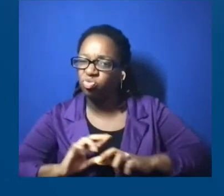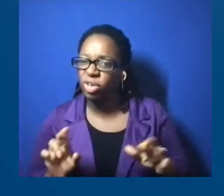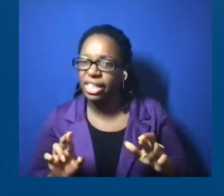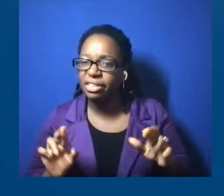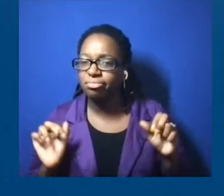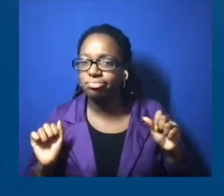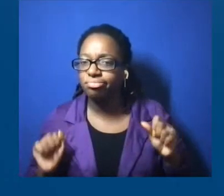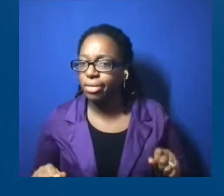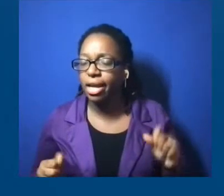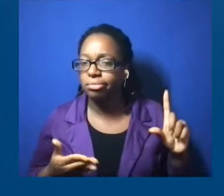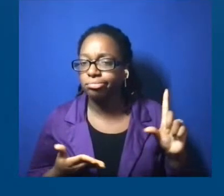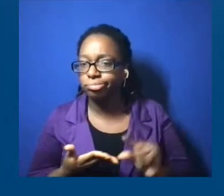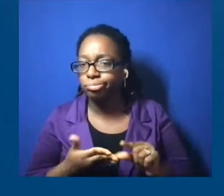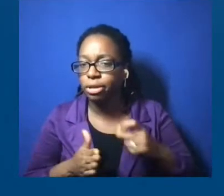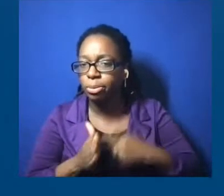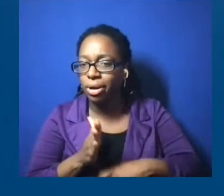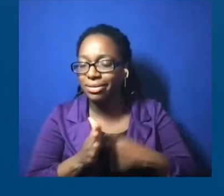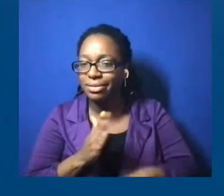Folks,